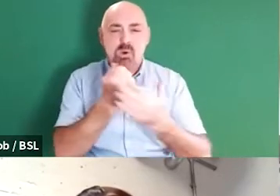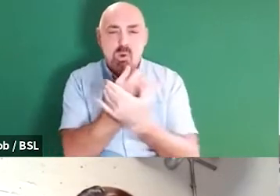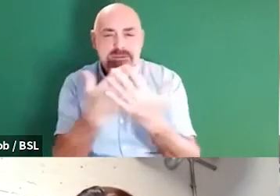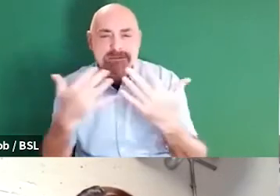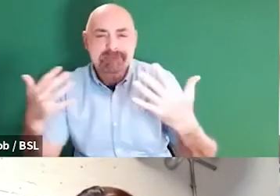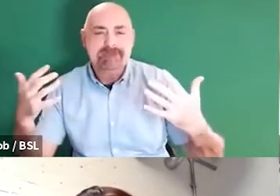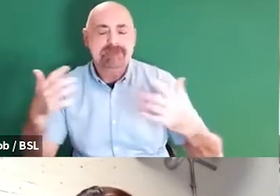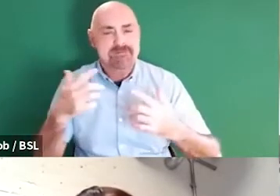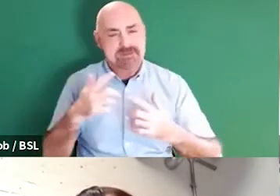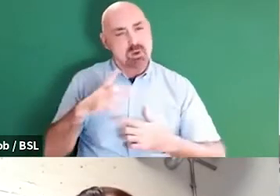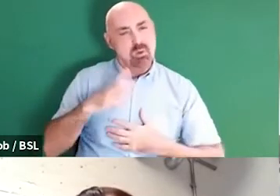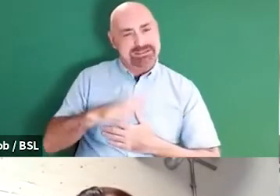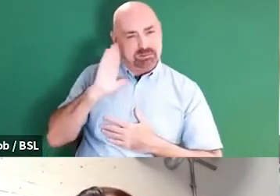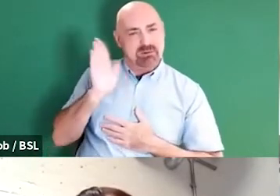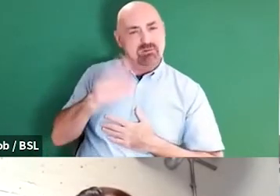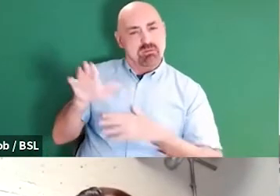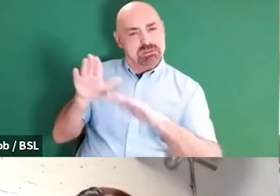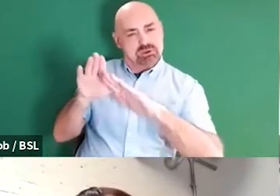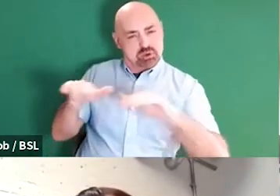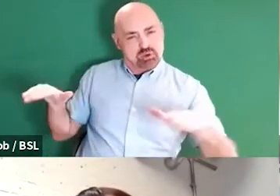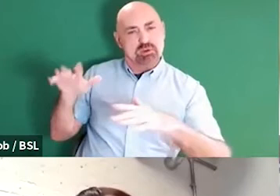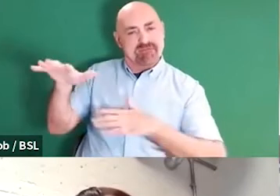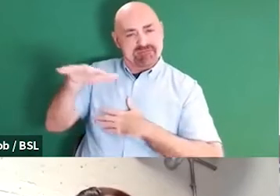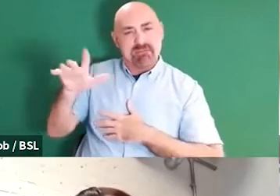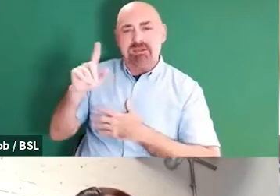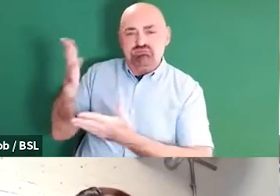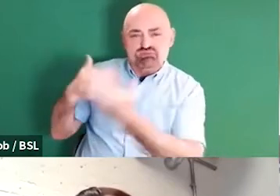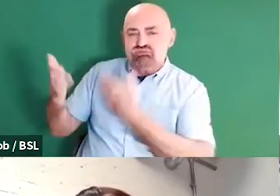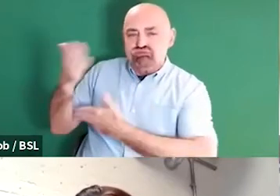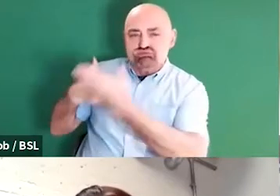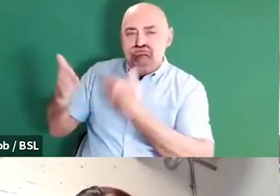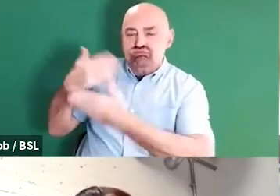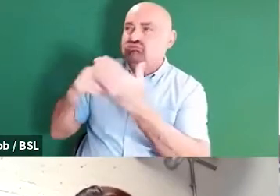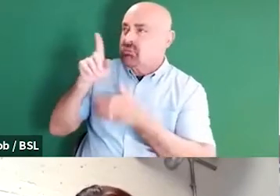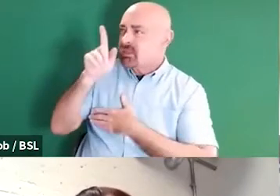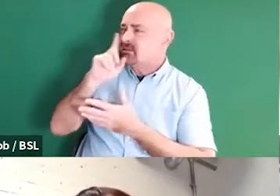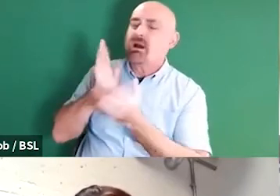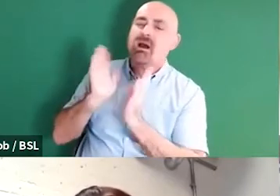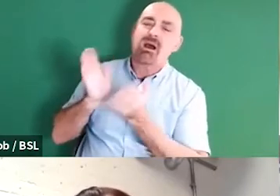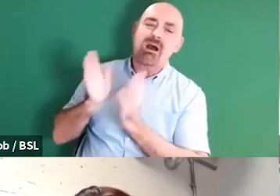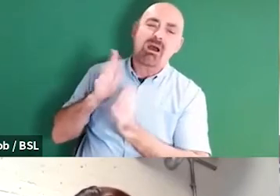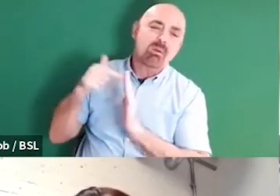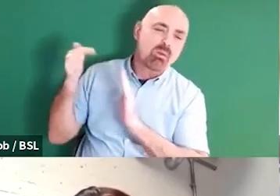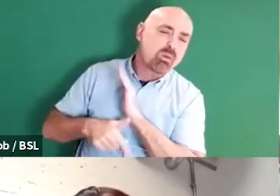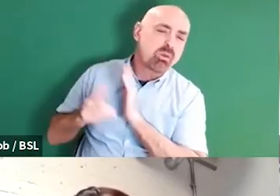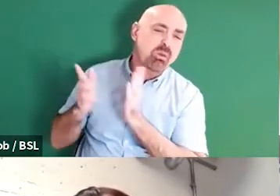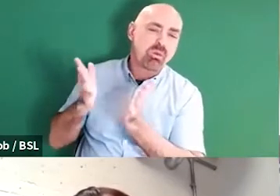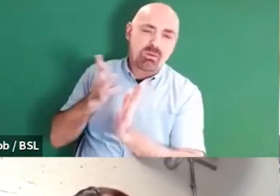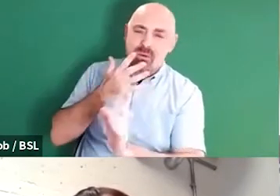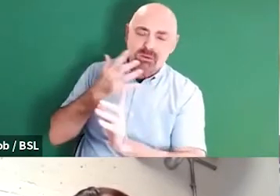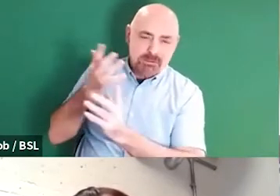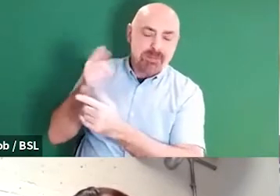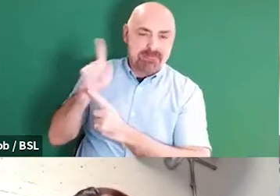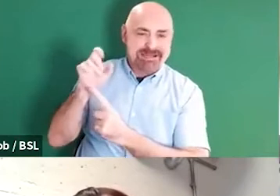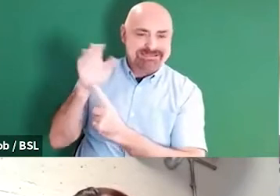and children's voices that tell us what's working for them and what's not working for them that is so key. So when we're